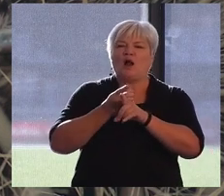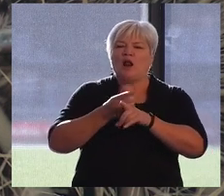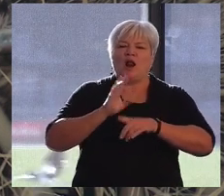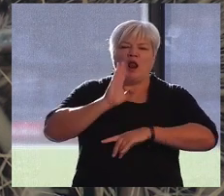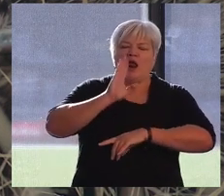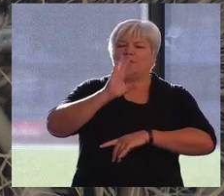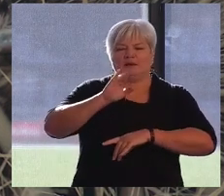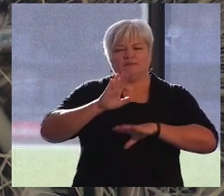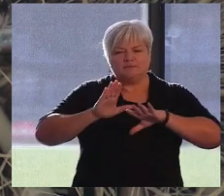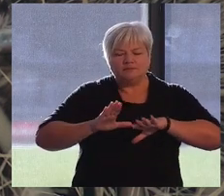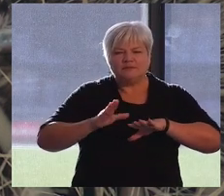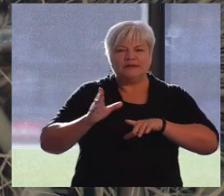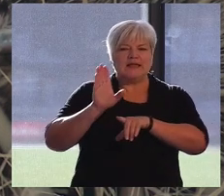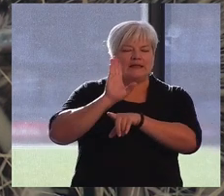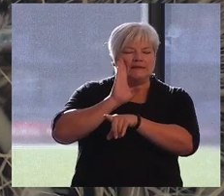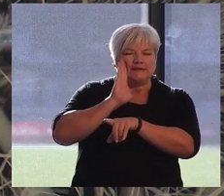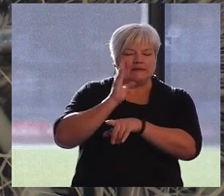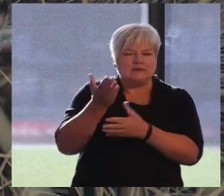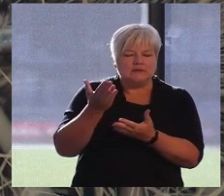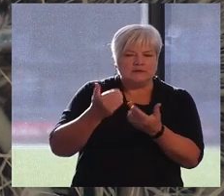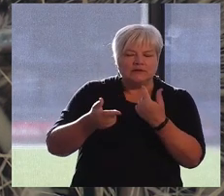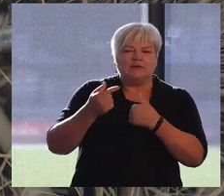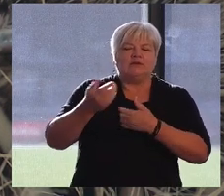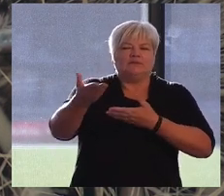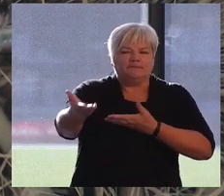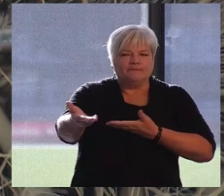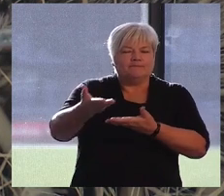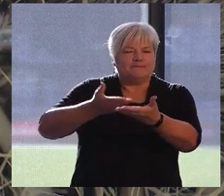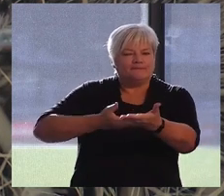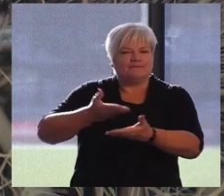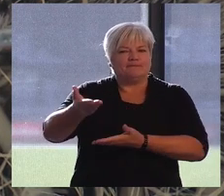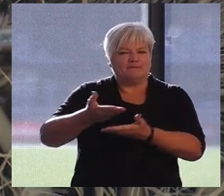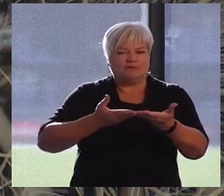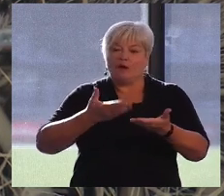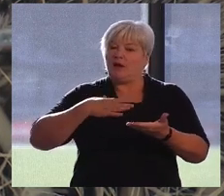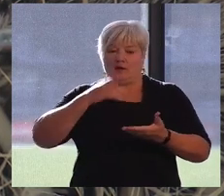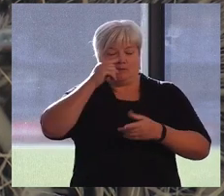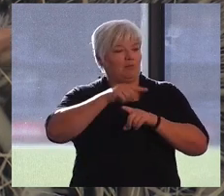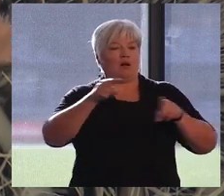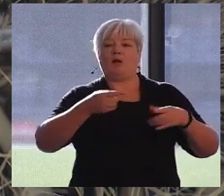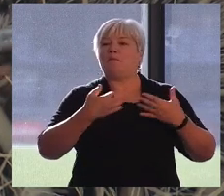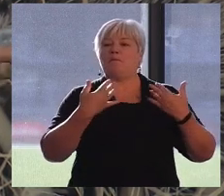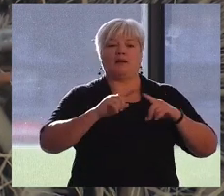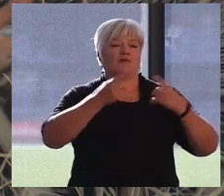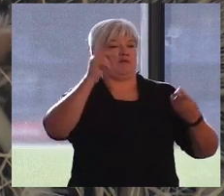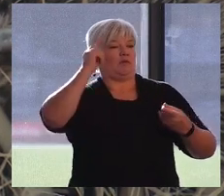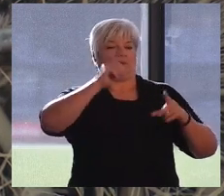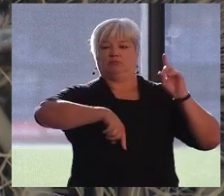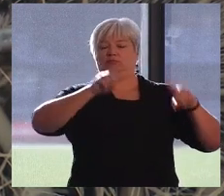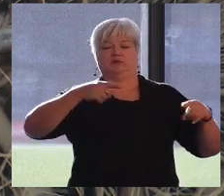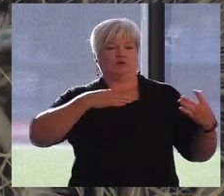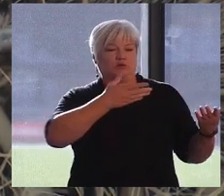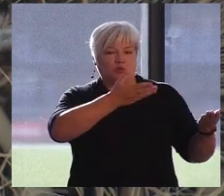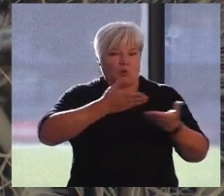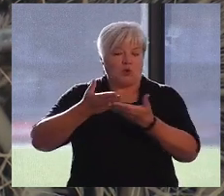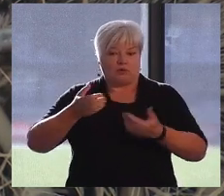people who had a real diversity of political views, You know, my family, National Party voters, they were farmers,